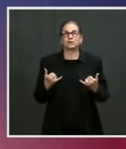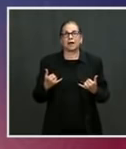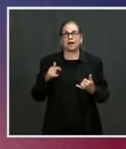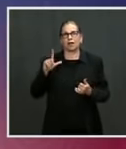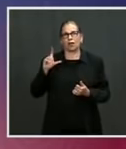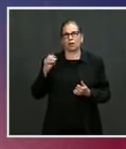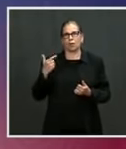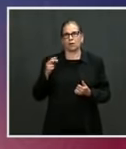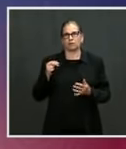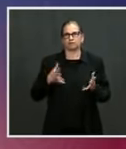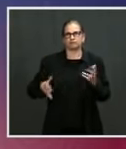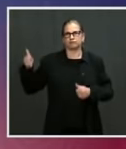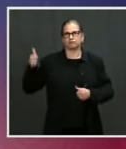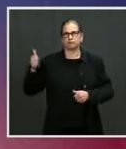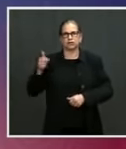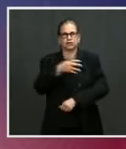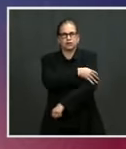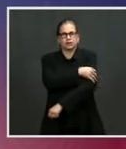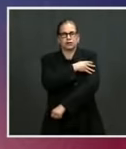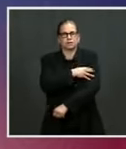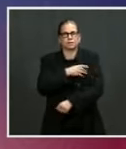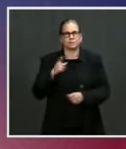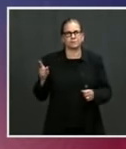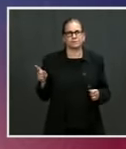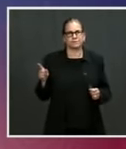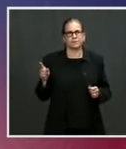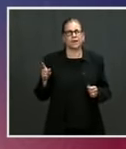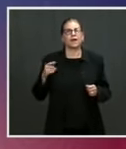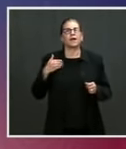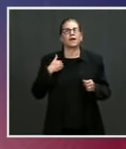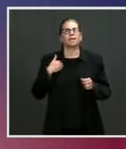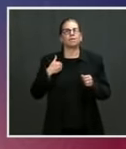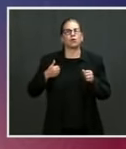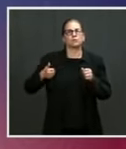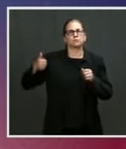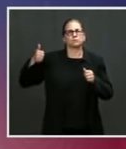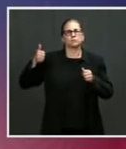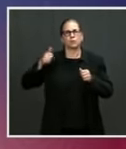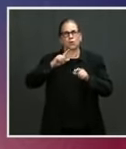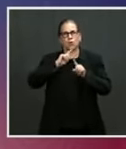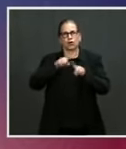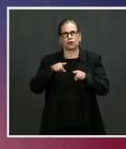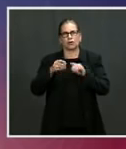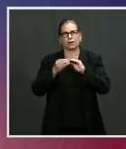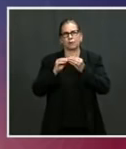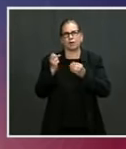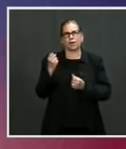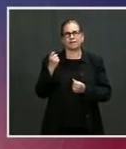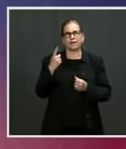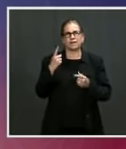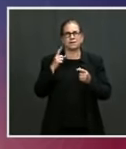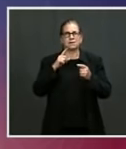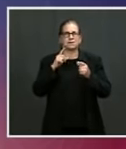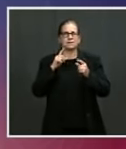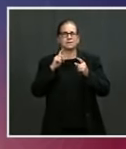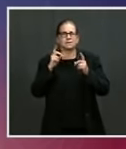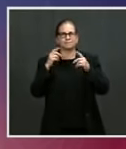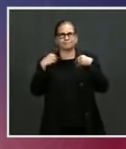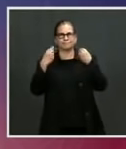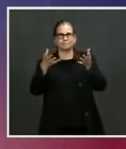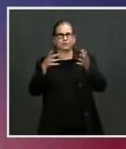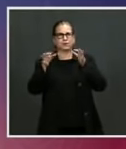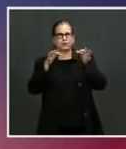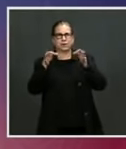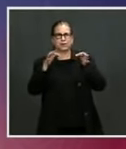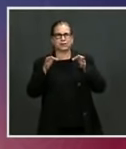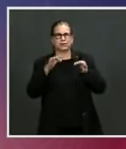issued General Order No. 11. He directed the nation set aside a day to honor, and I quote, "those who died